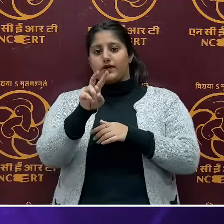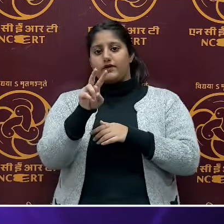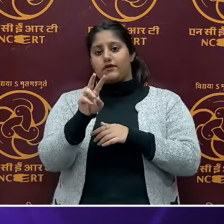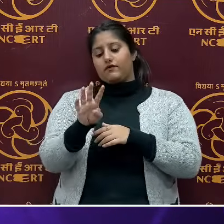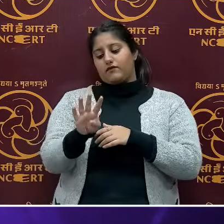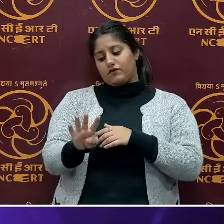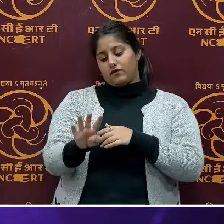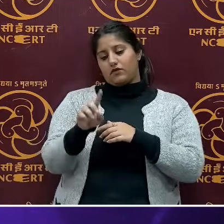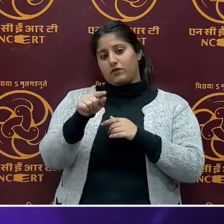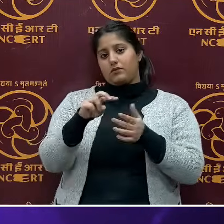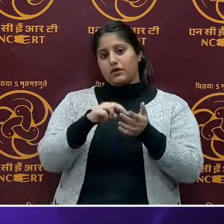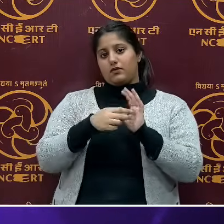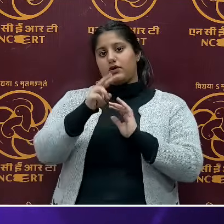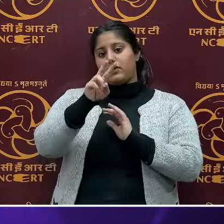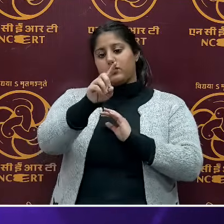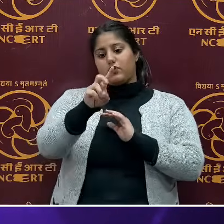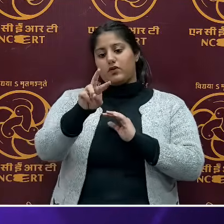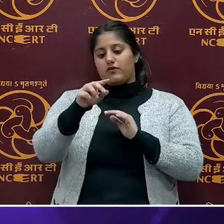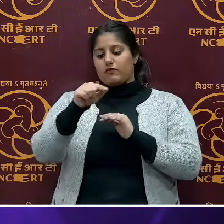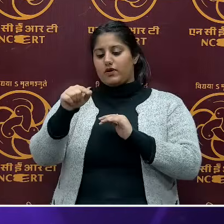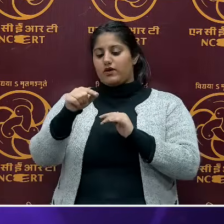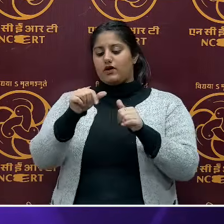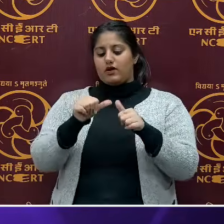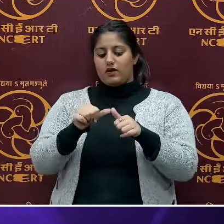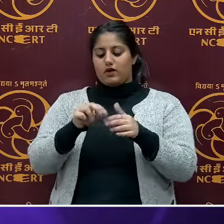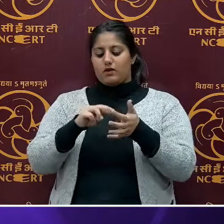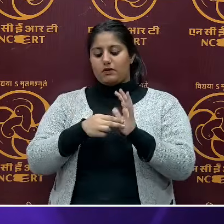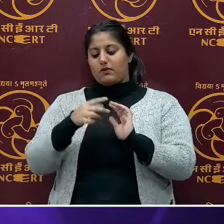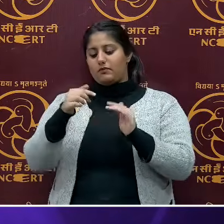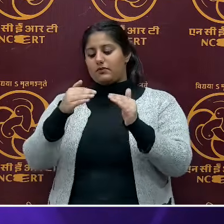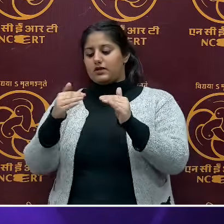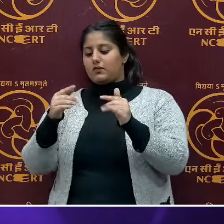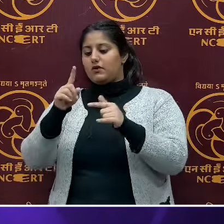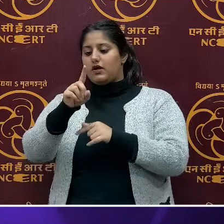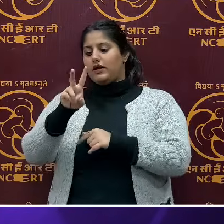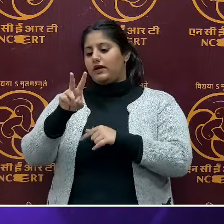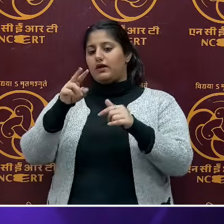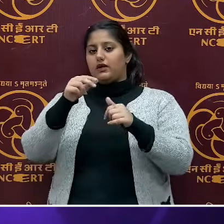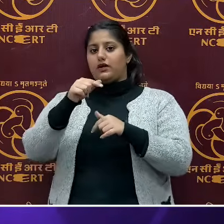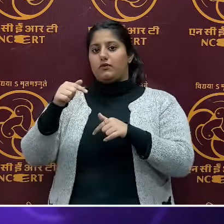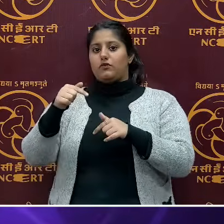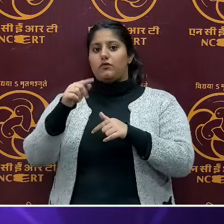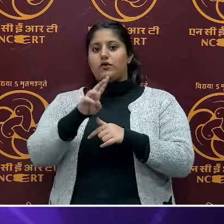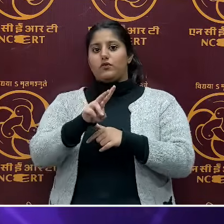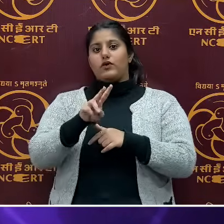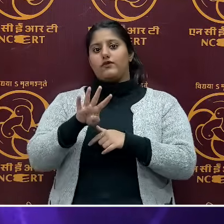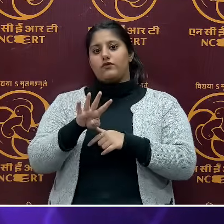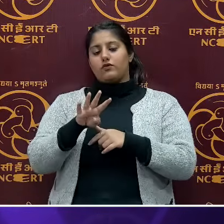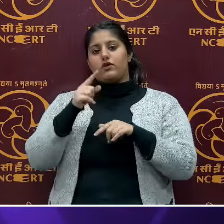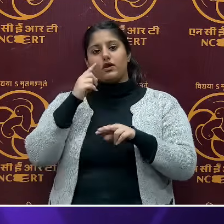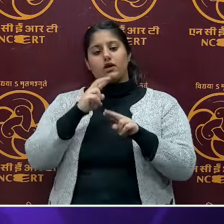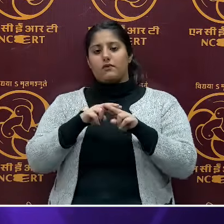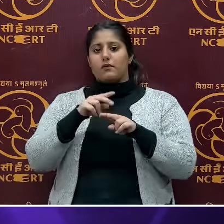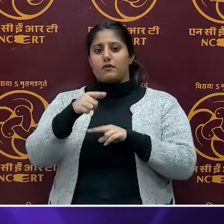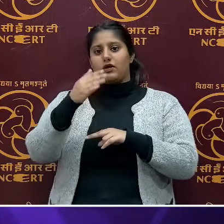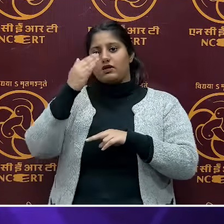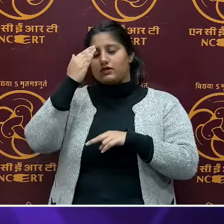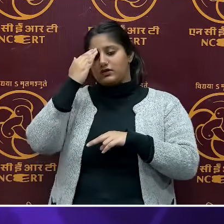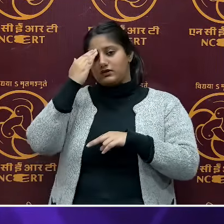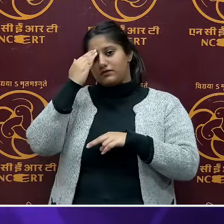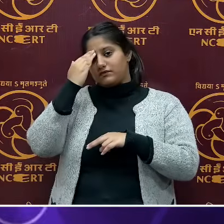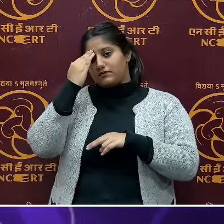So 12/A is equal to 18/24. Since we know that this is equal